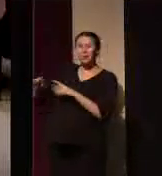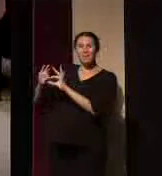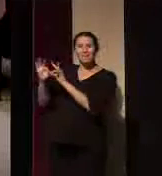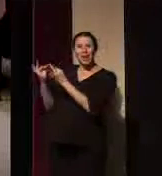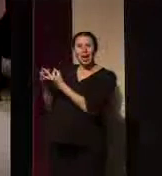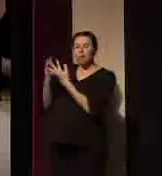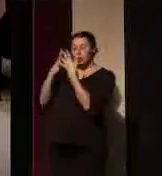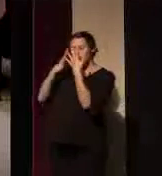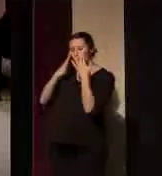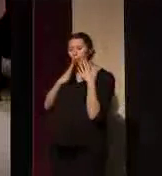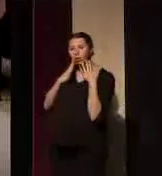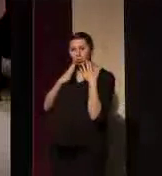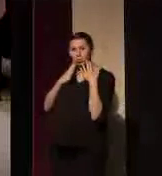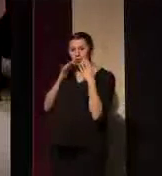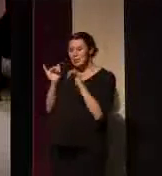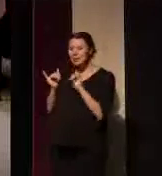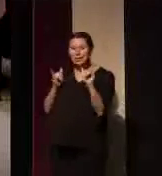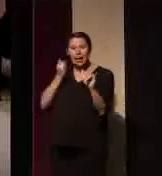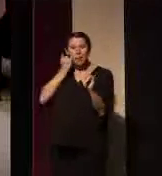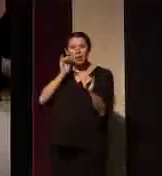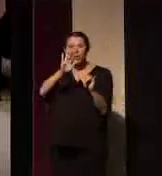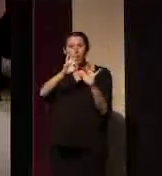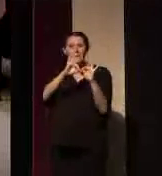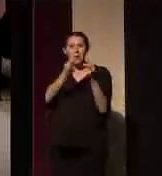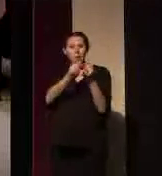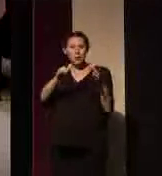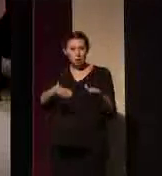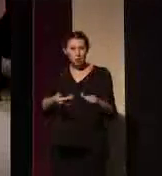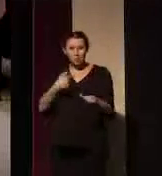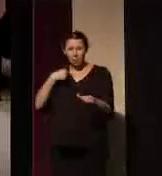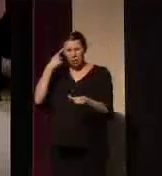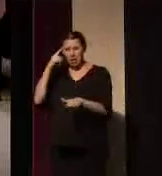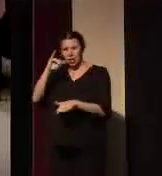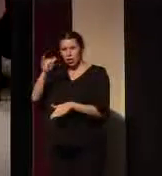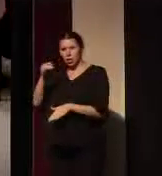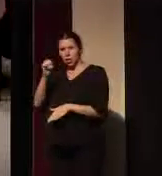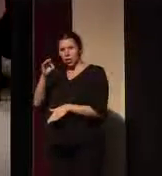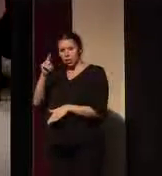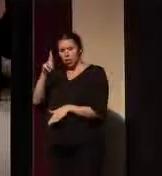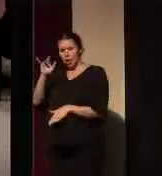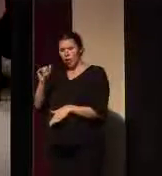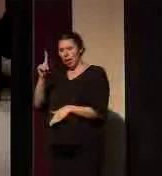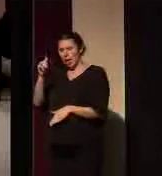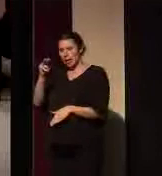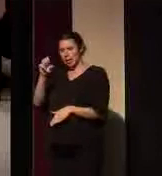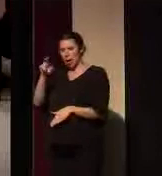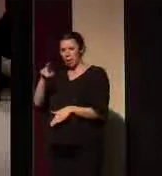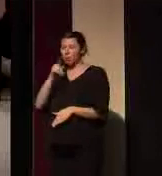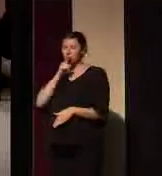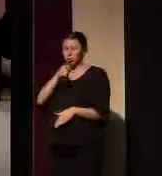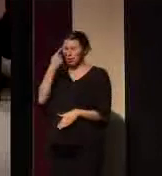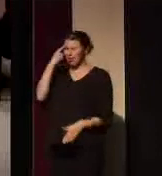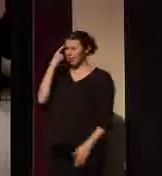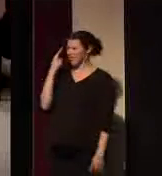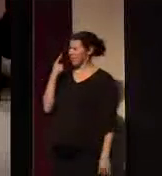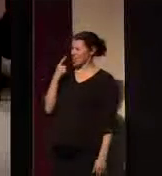loss of your own family member. I was thinking about Jeffrey Dahmer. Now, you guys are like, what does Jeffrey Dahmer have to do with this? Now, you know, everybody knows